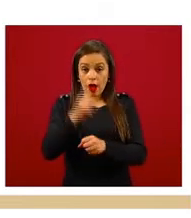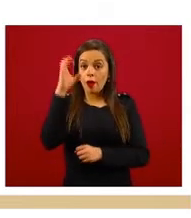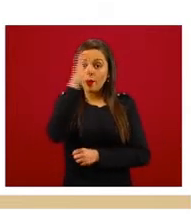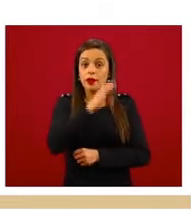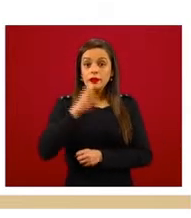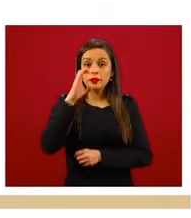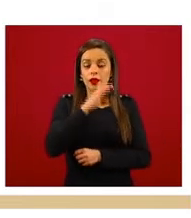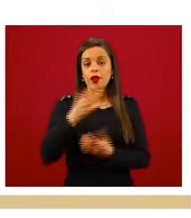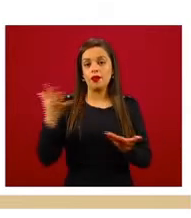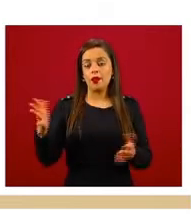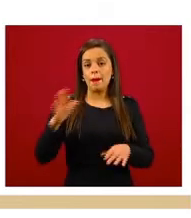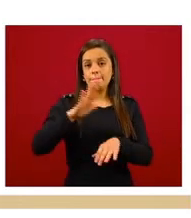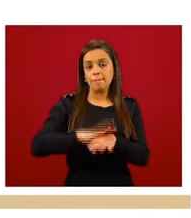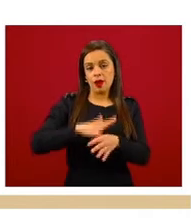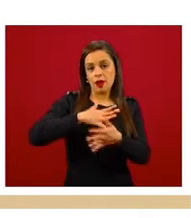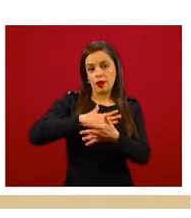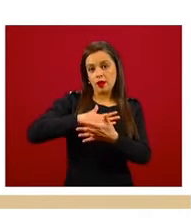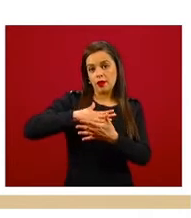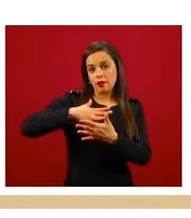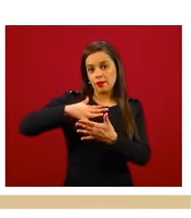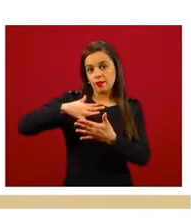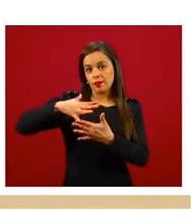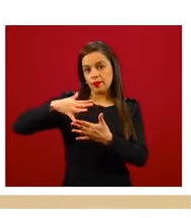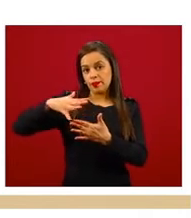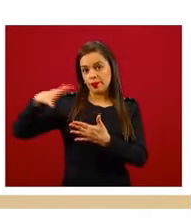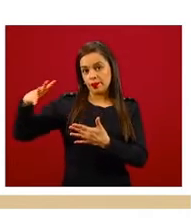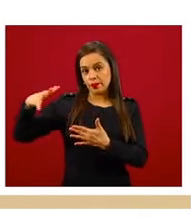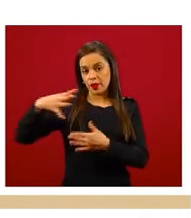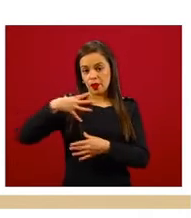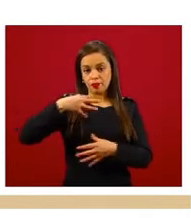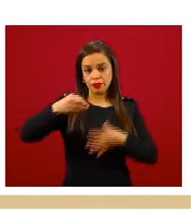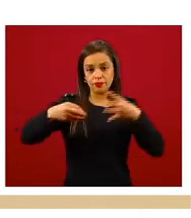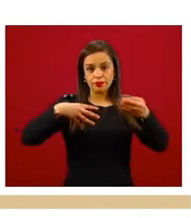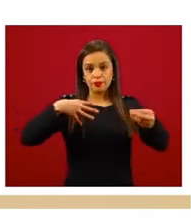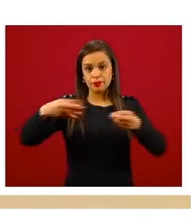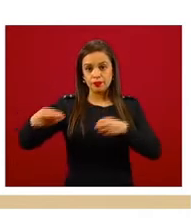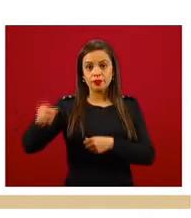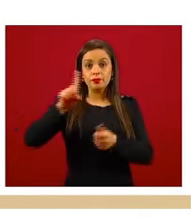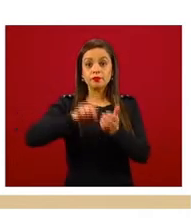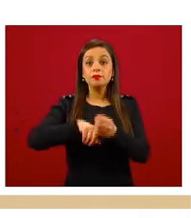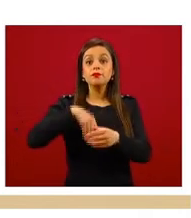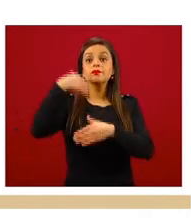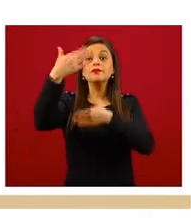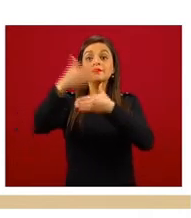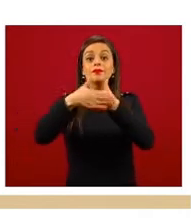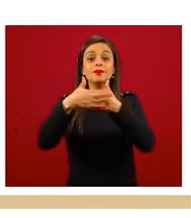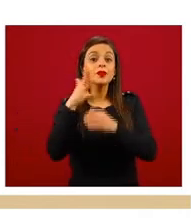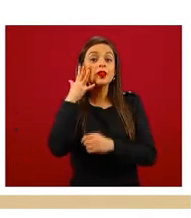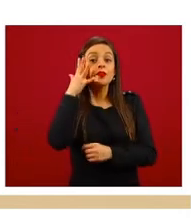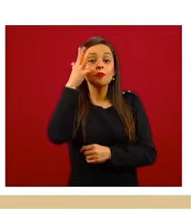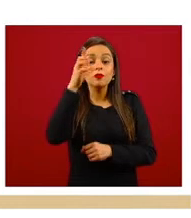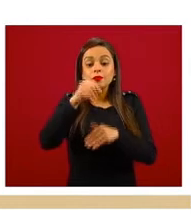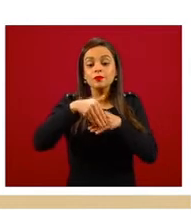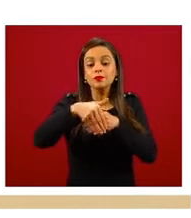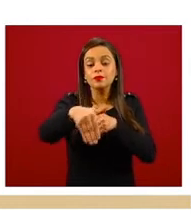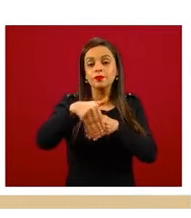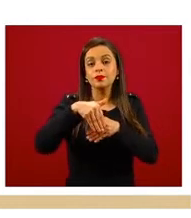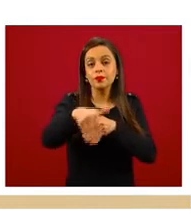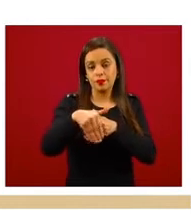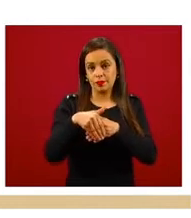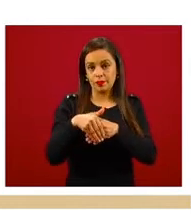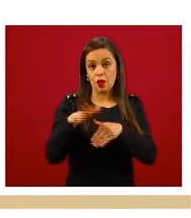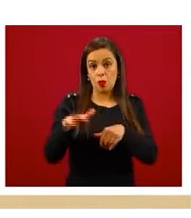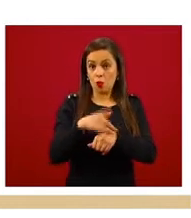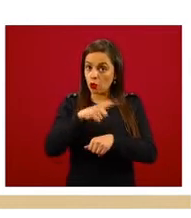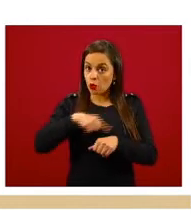translated in incremento terms of en el the número de situation of casos, the en la pandemic, actividad viral. is an En el increase futuro on the cercano, viral activity sabemos and, que and el unconfirmed periodo de cases in